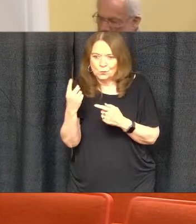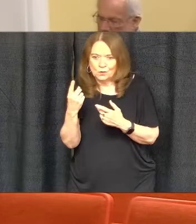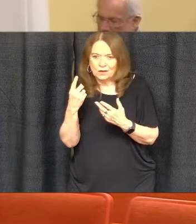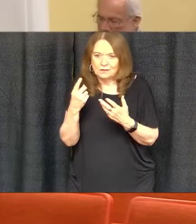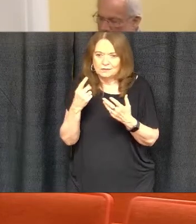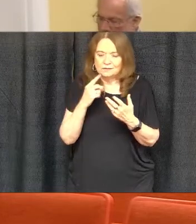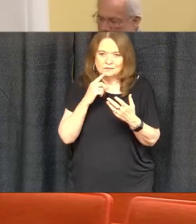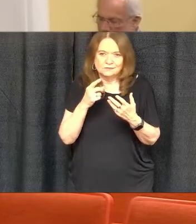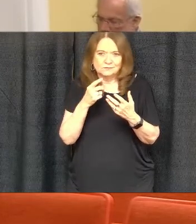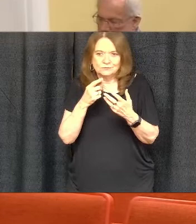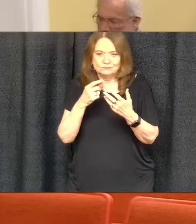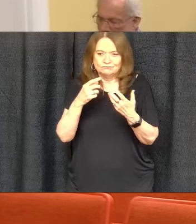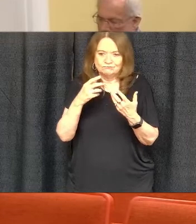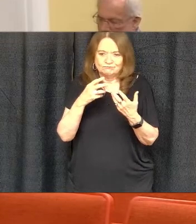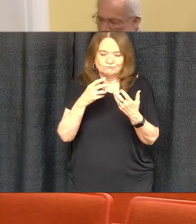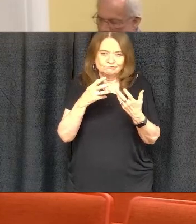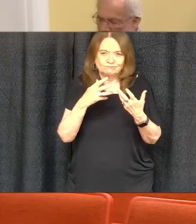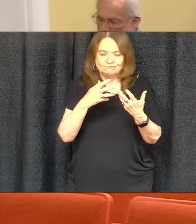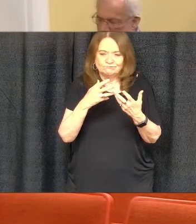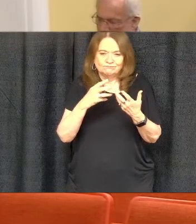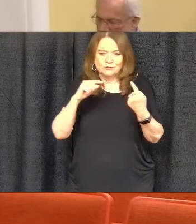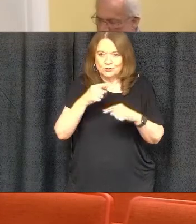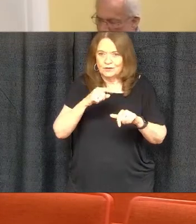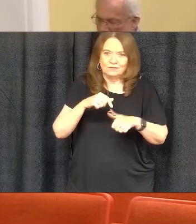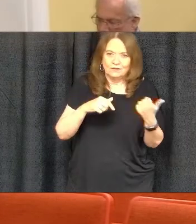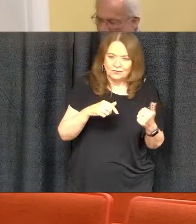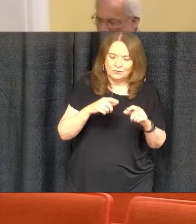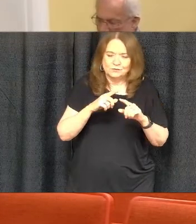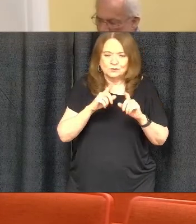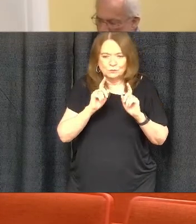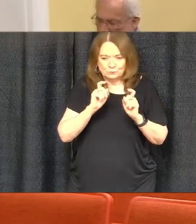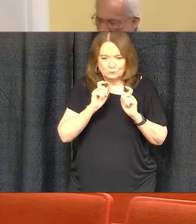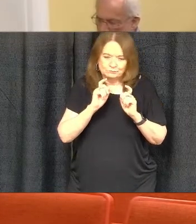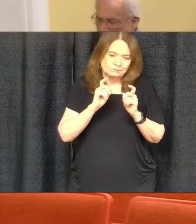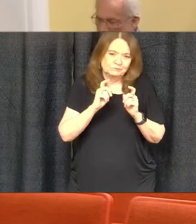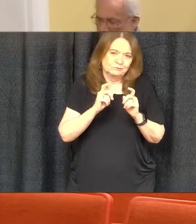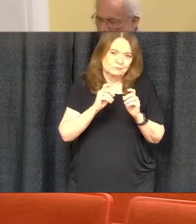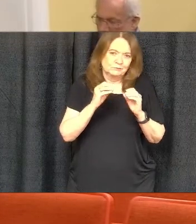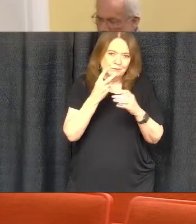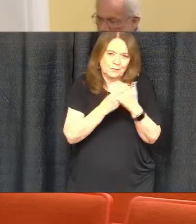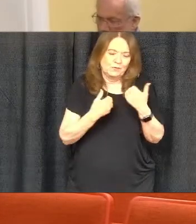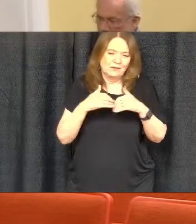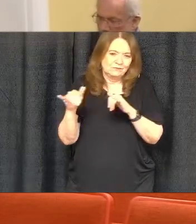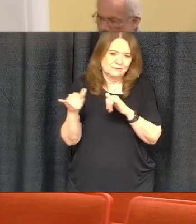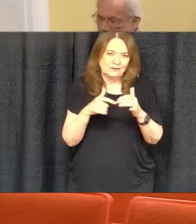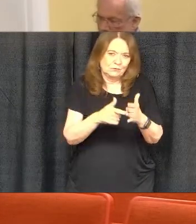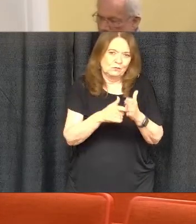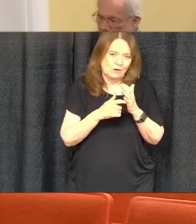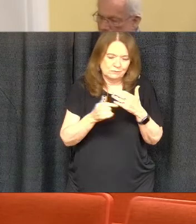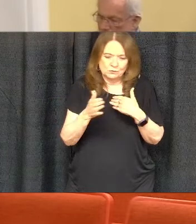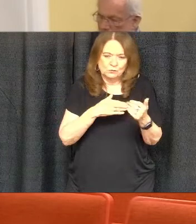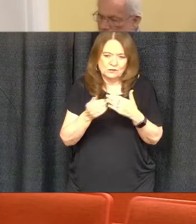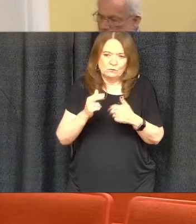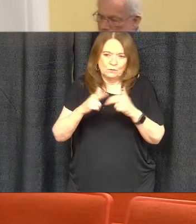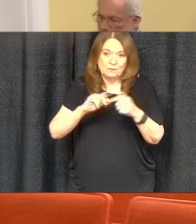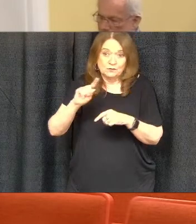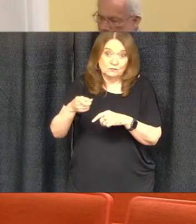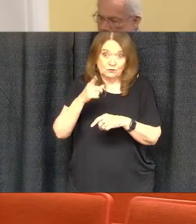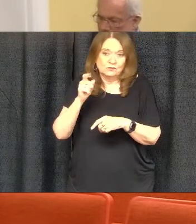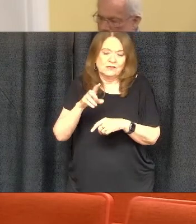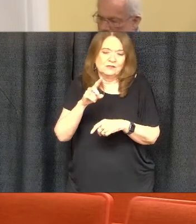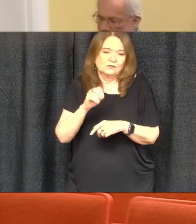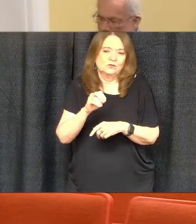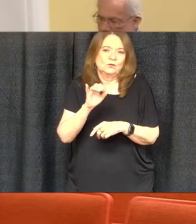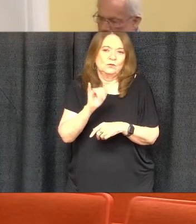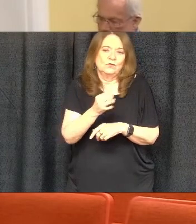other. But we've put the same conditions on both projects so that whoever comes in first will have to take the brunt of doing the signal out